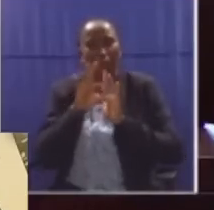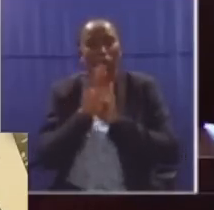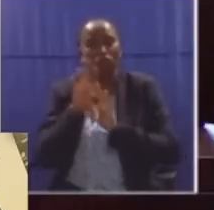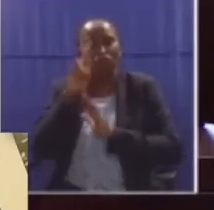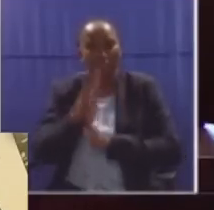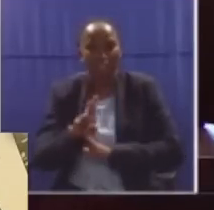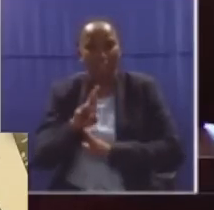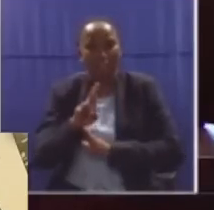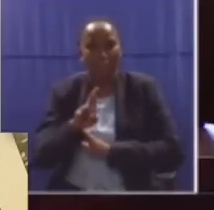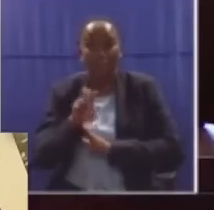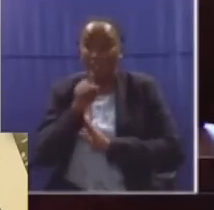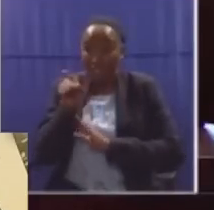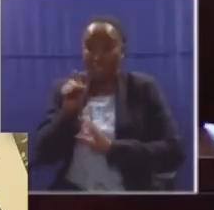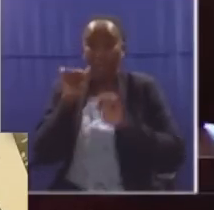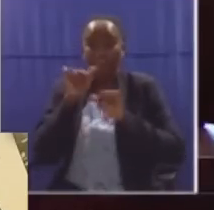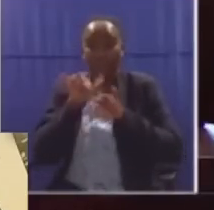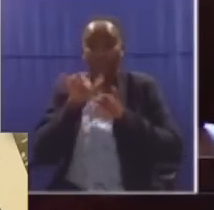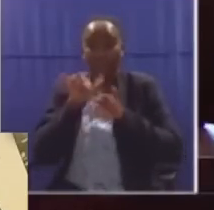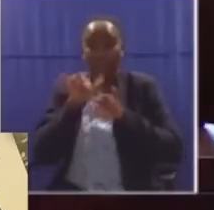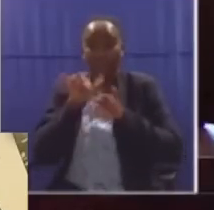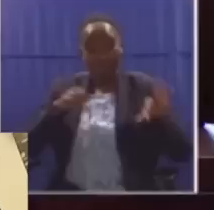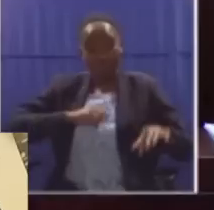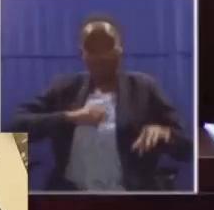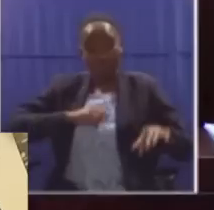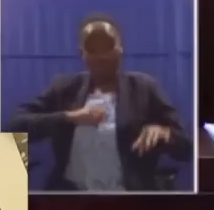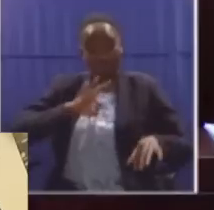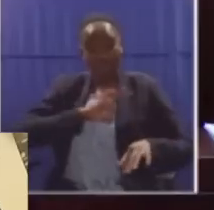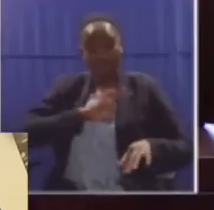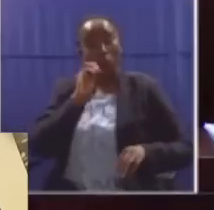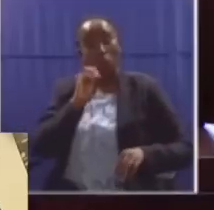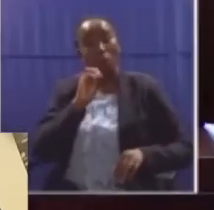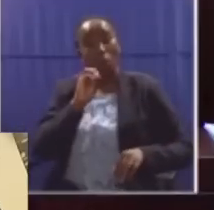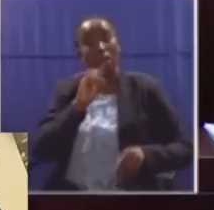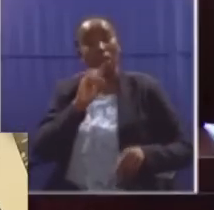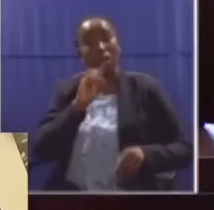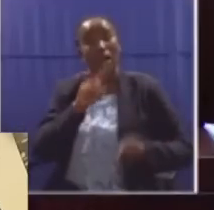are overworked and underpaid, with almost every single detective